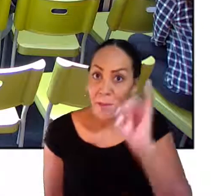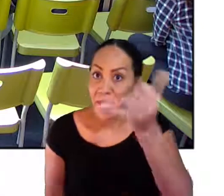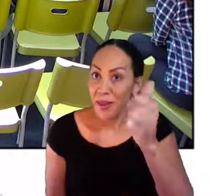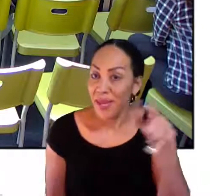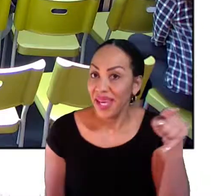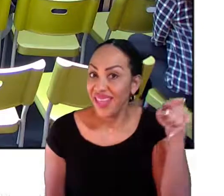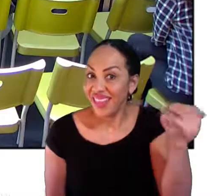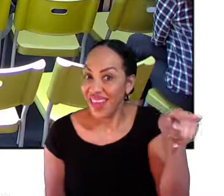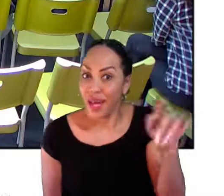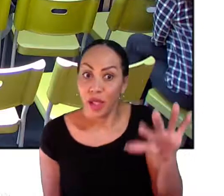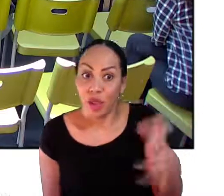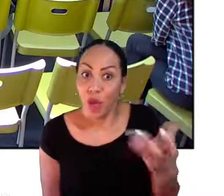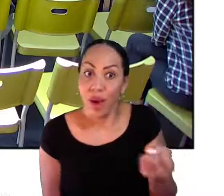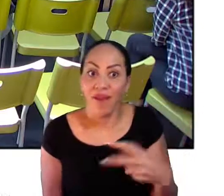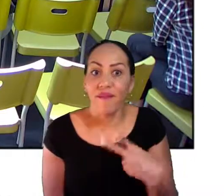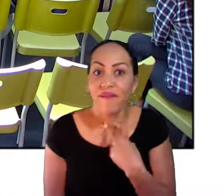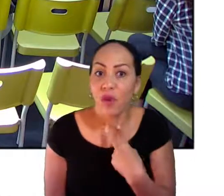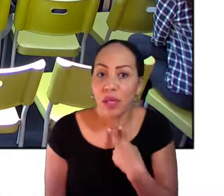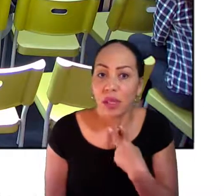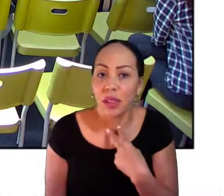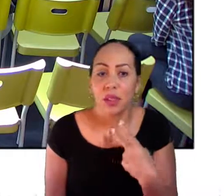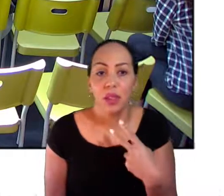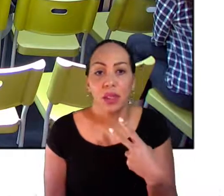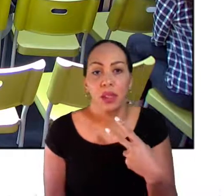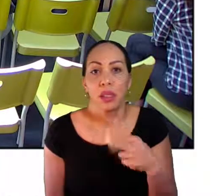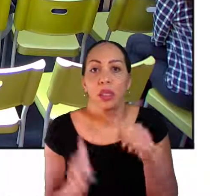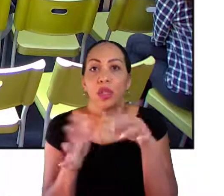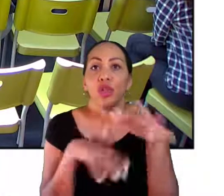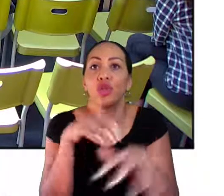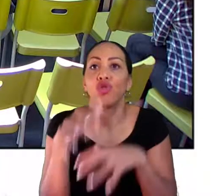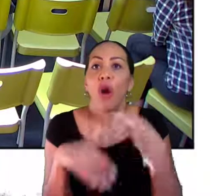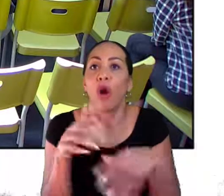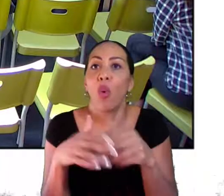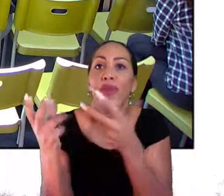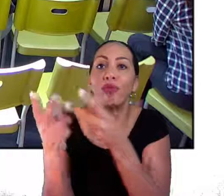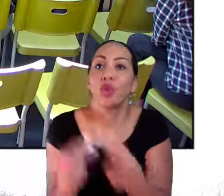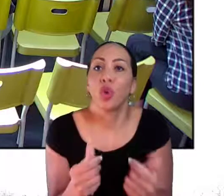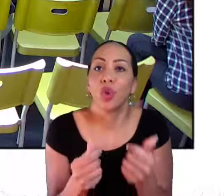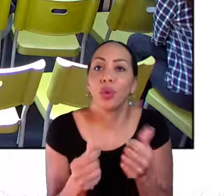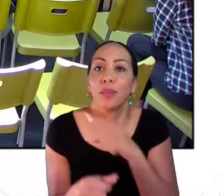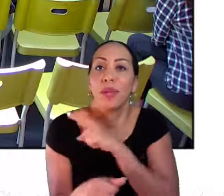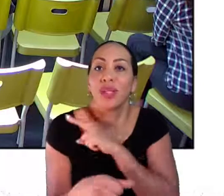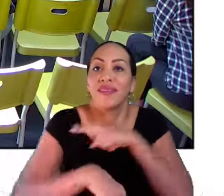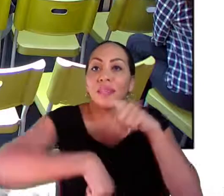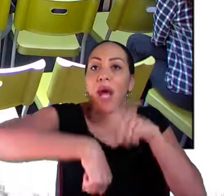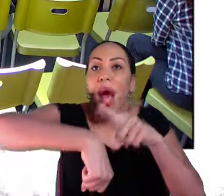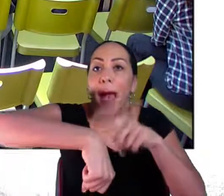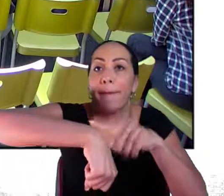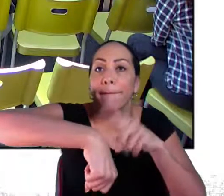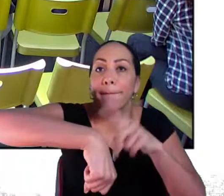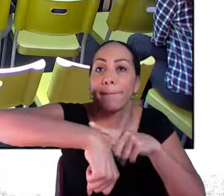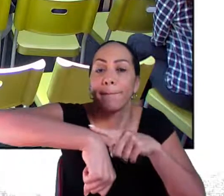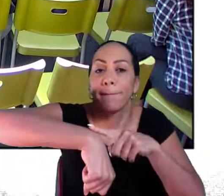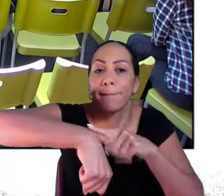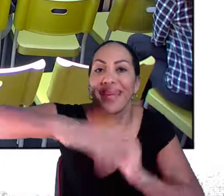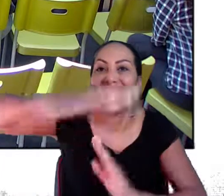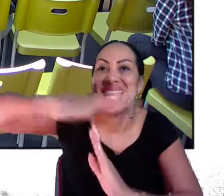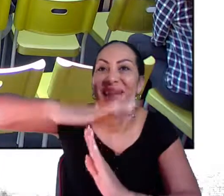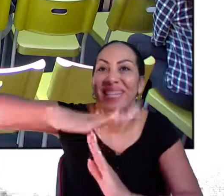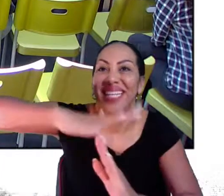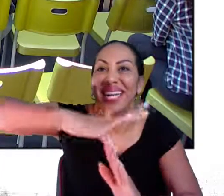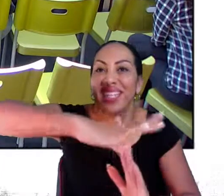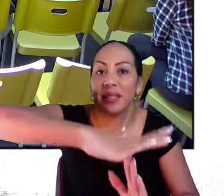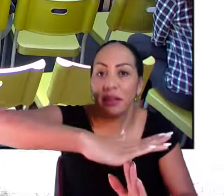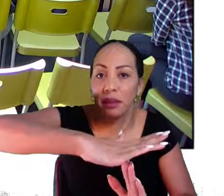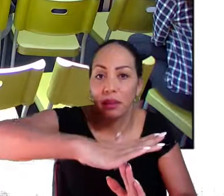time. Yeah, and actually maybe you won't do all of it in this time, but you will make sure, out of this you'll get more